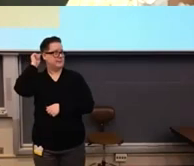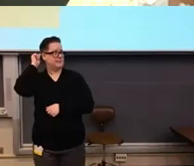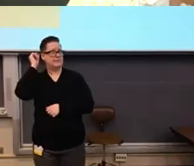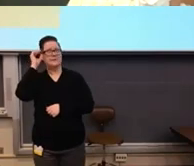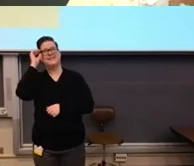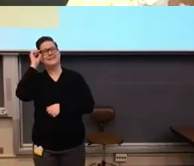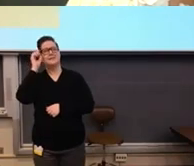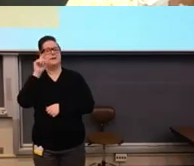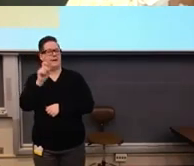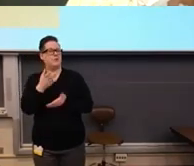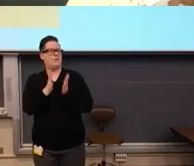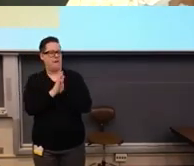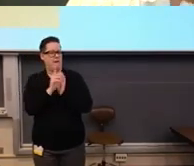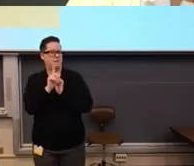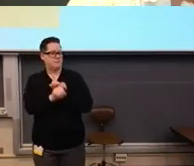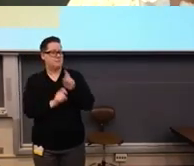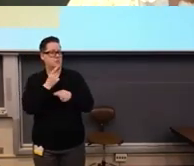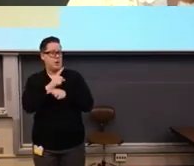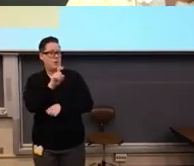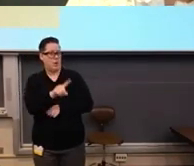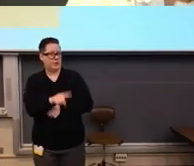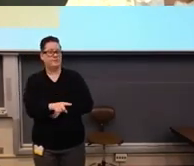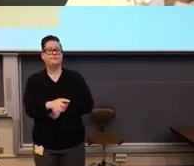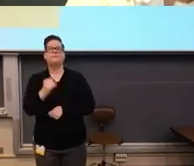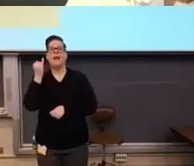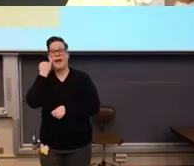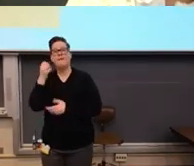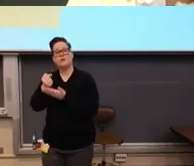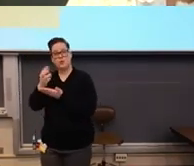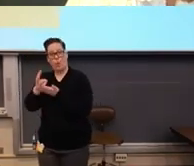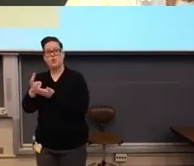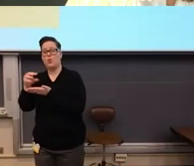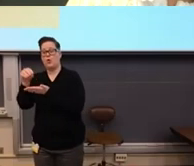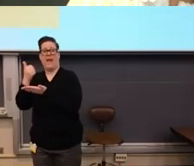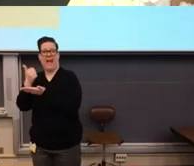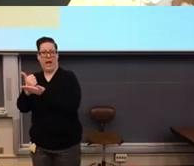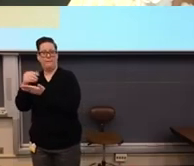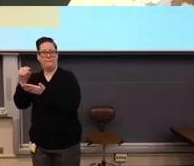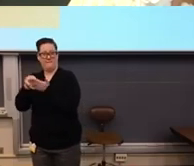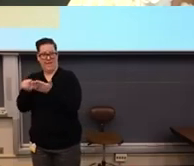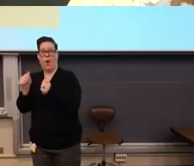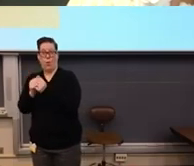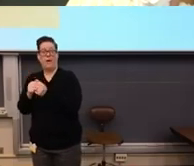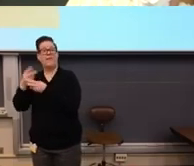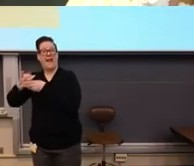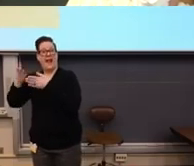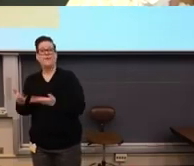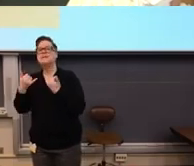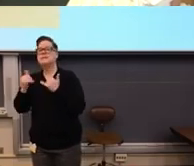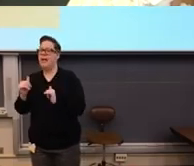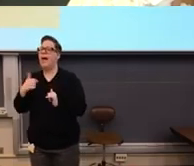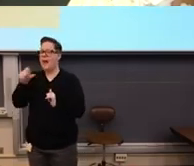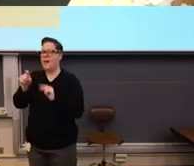and make sure that I'm asking the right questions. If it's done with the caregiver, there are still things that need to be teased apart,